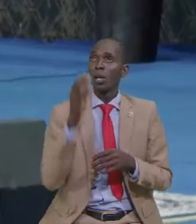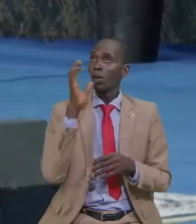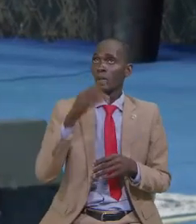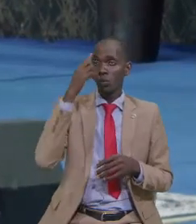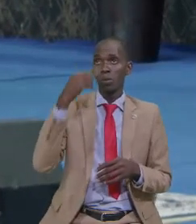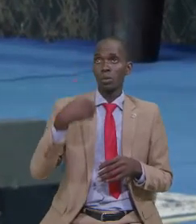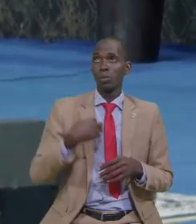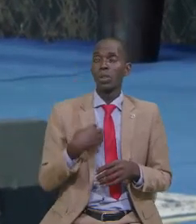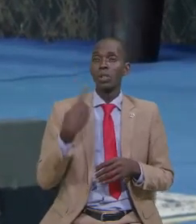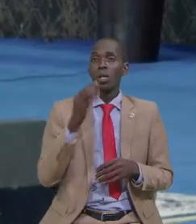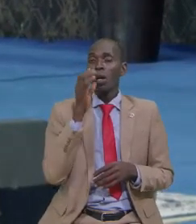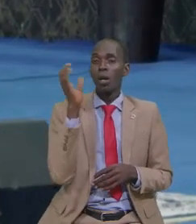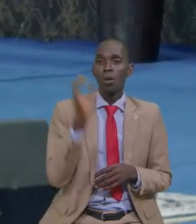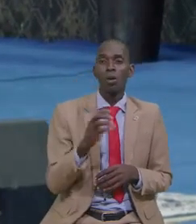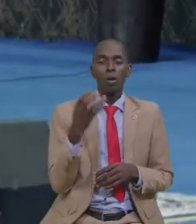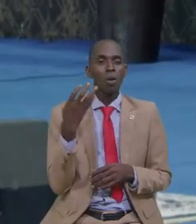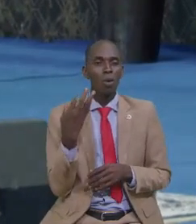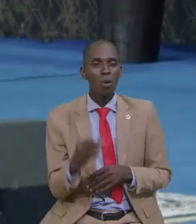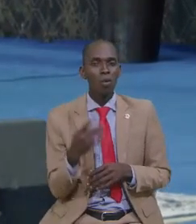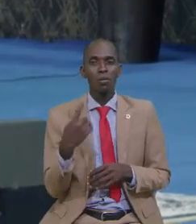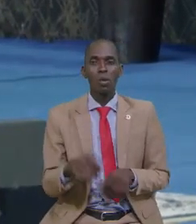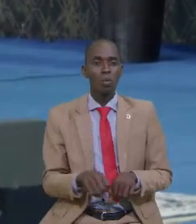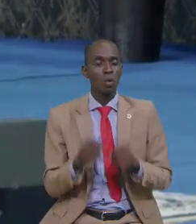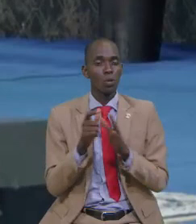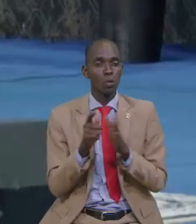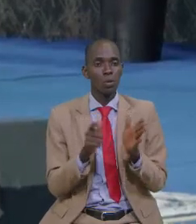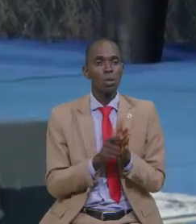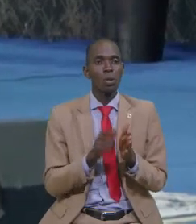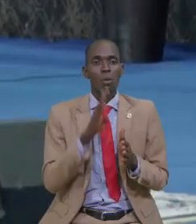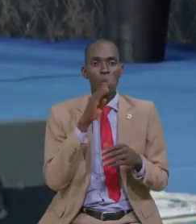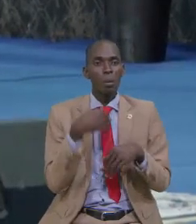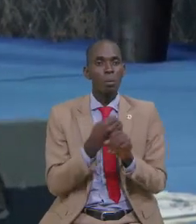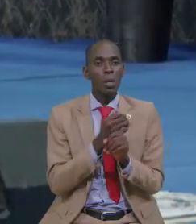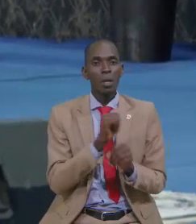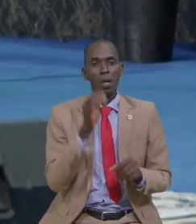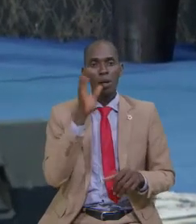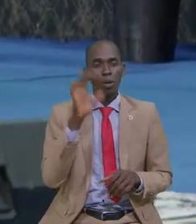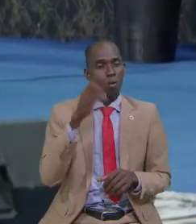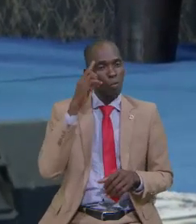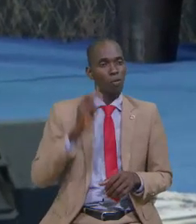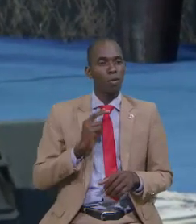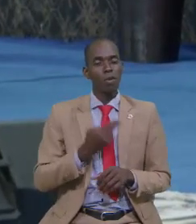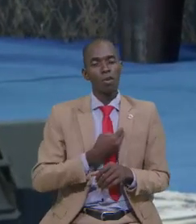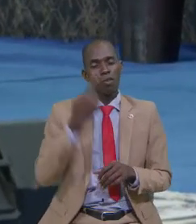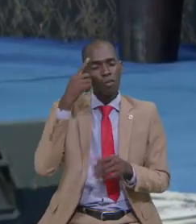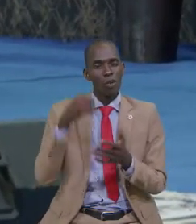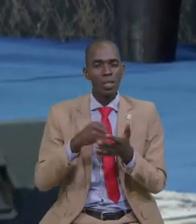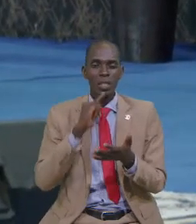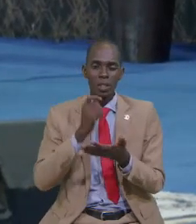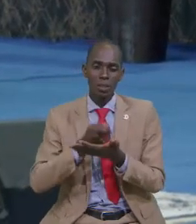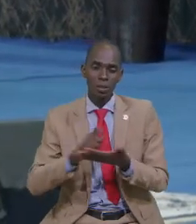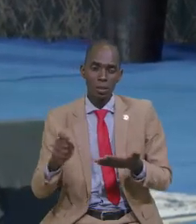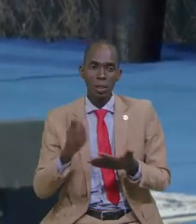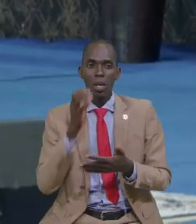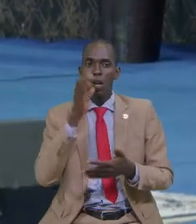curse of the broken law, be made a curse for us, for it is written, cursed is everyone